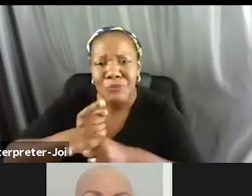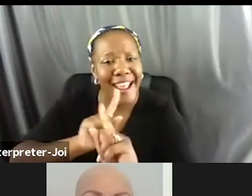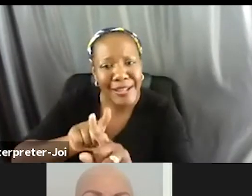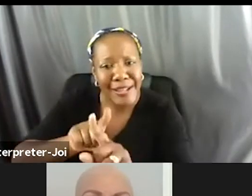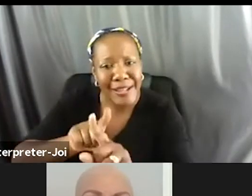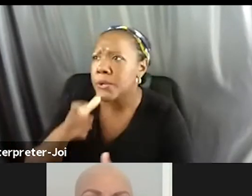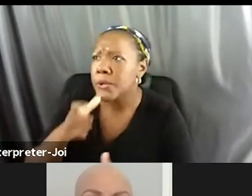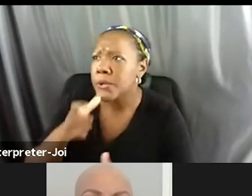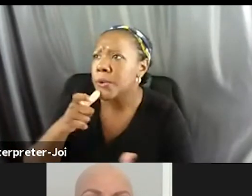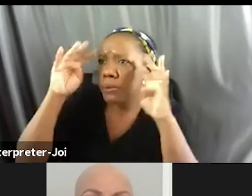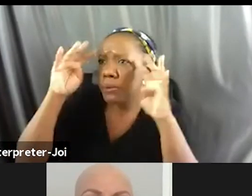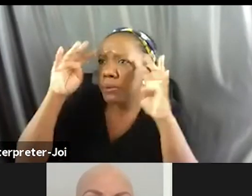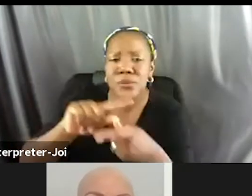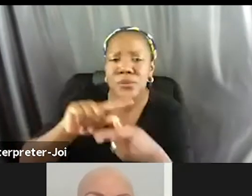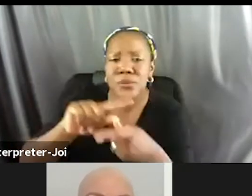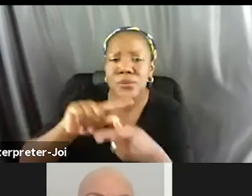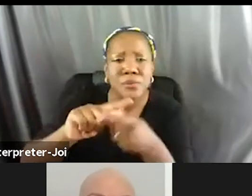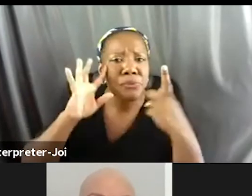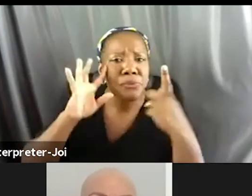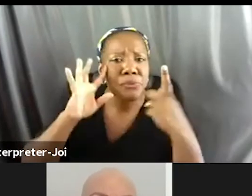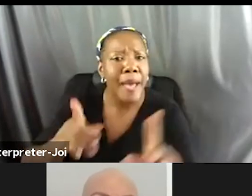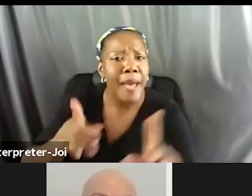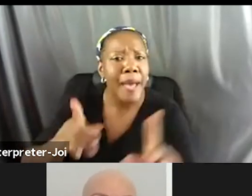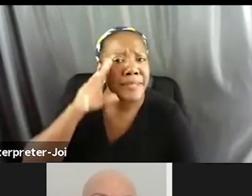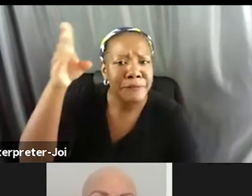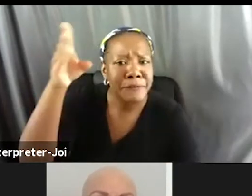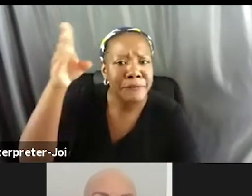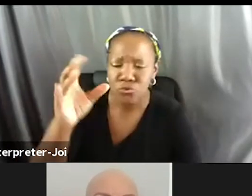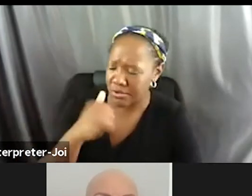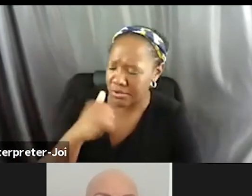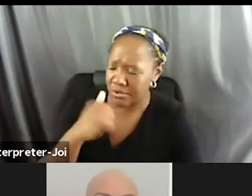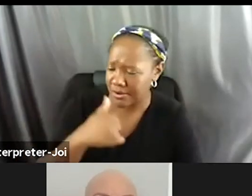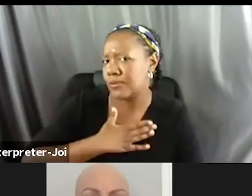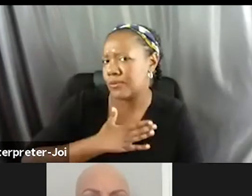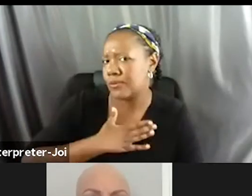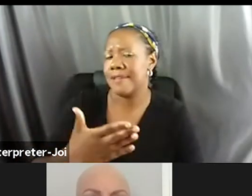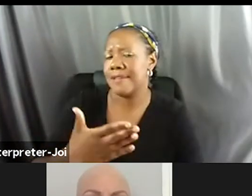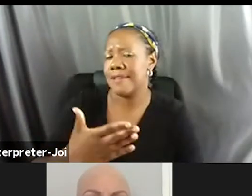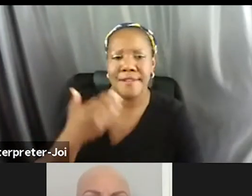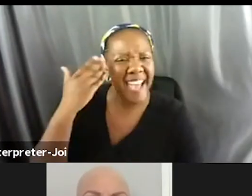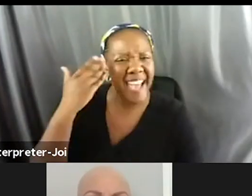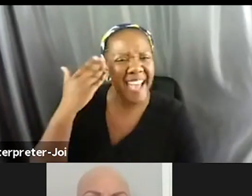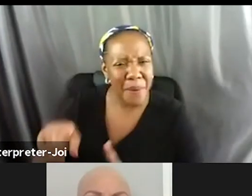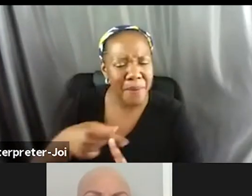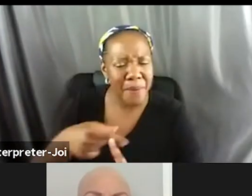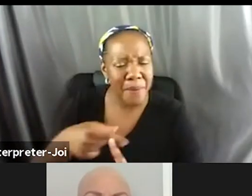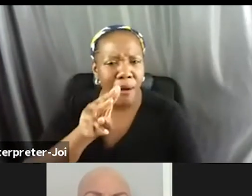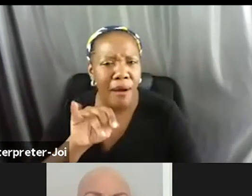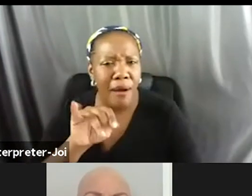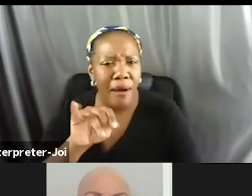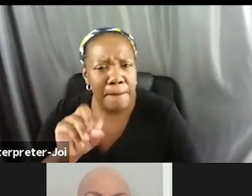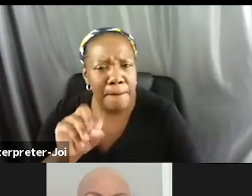in the future. And I have to admit, even just on the call, I'm like, I didn't know about microblading eyebrows. I didn't know you could do temporary tattoos for eyebrows.